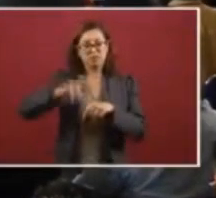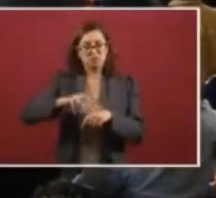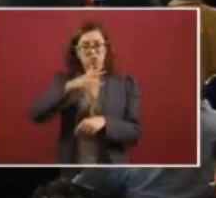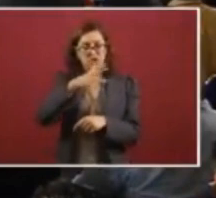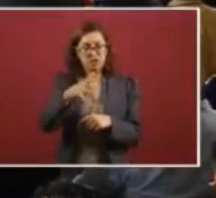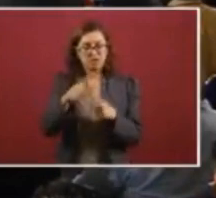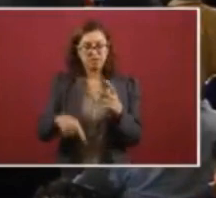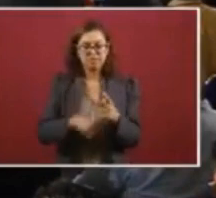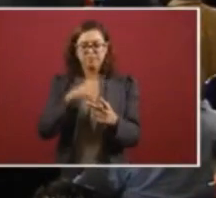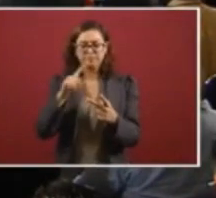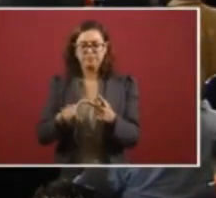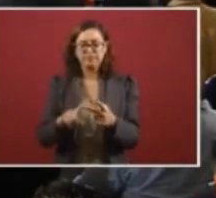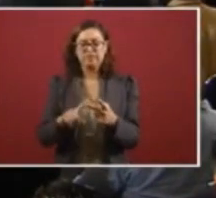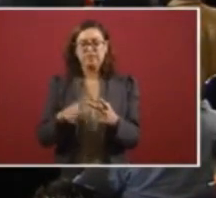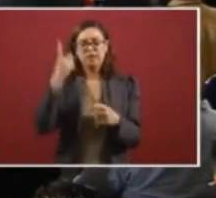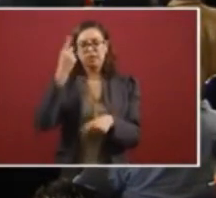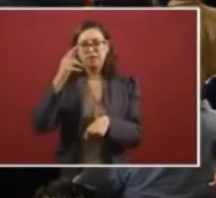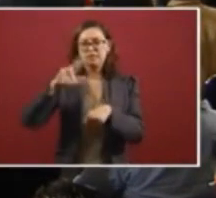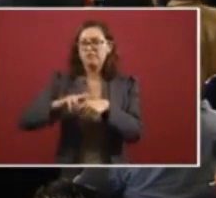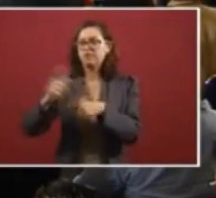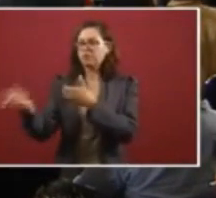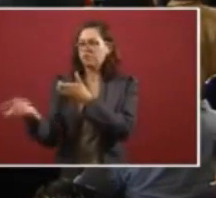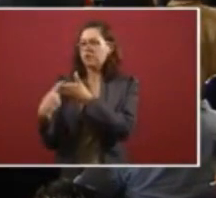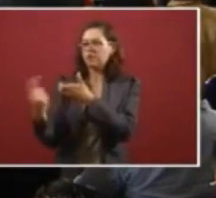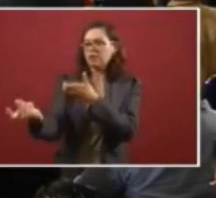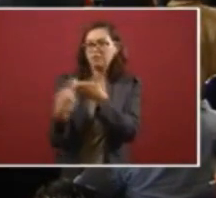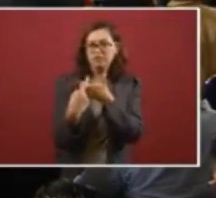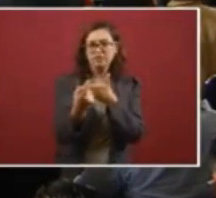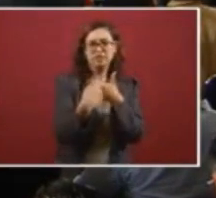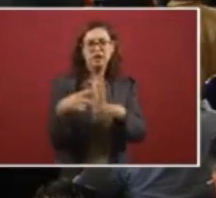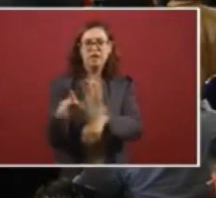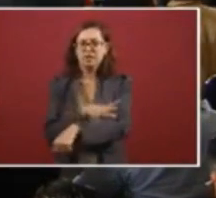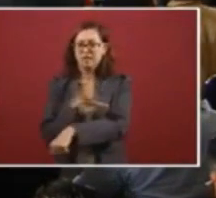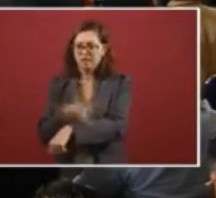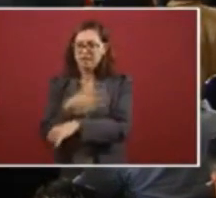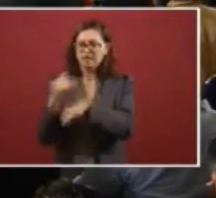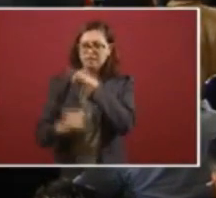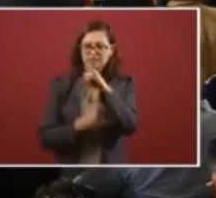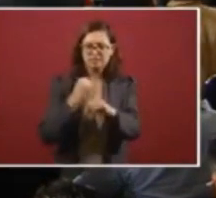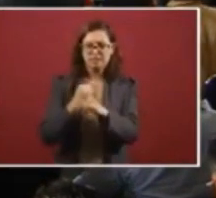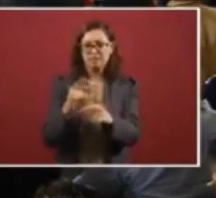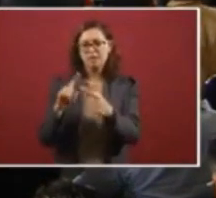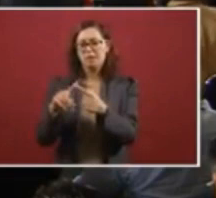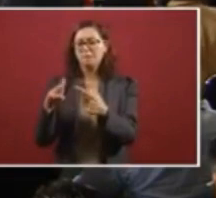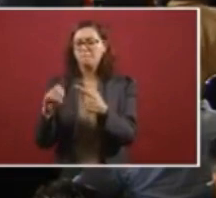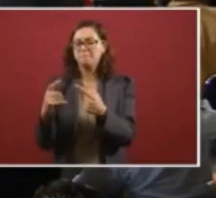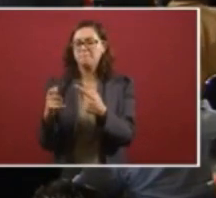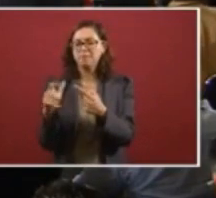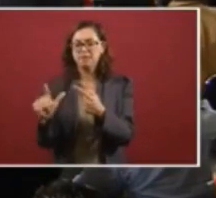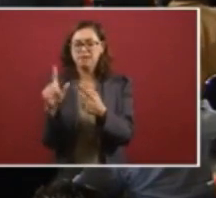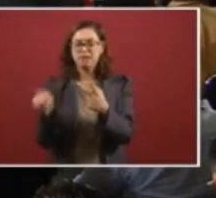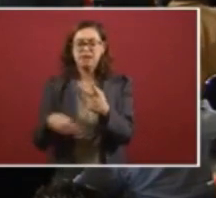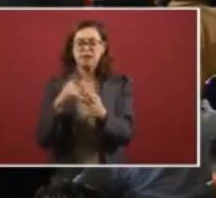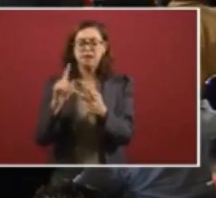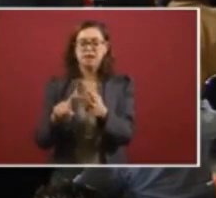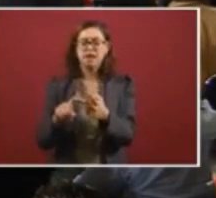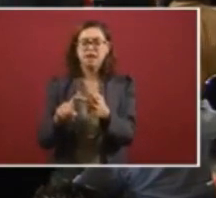the Director General participated, and International,